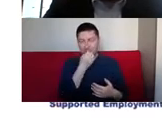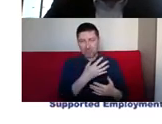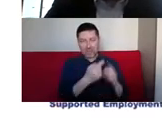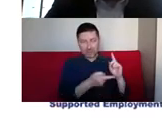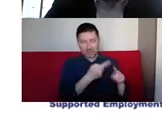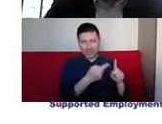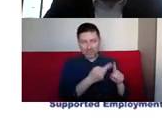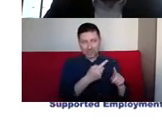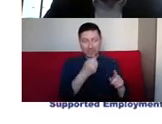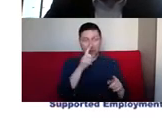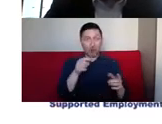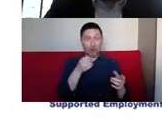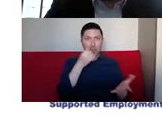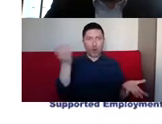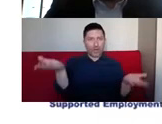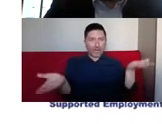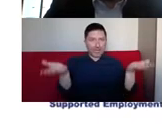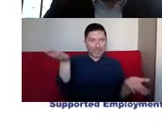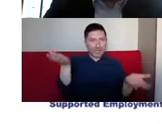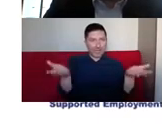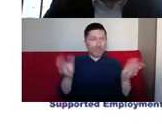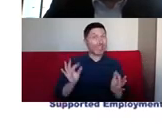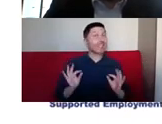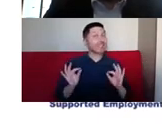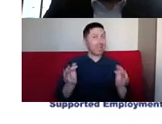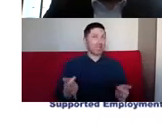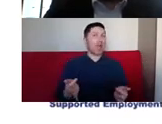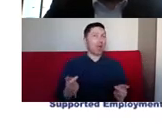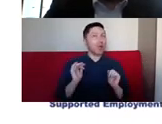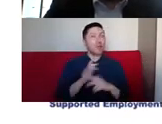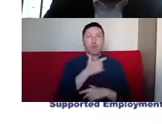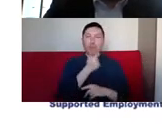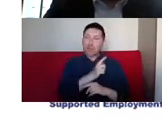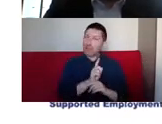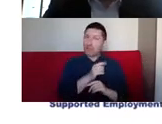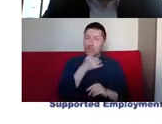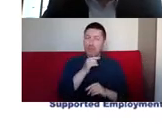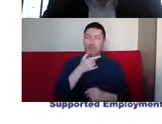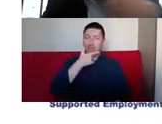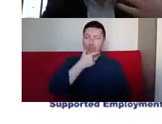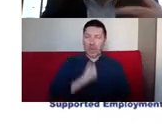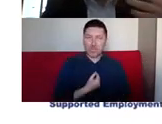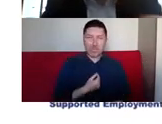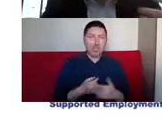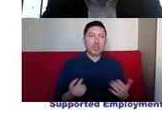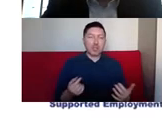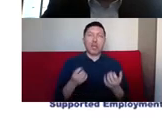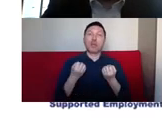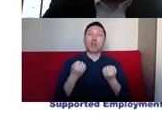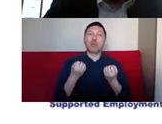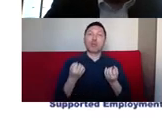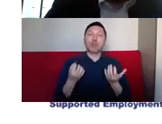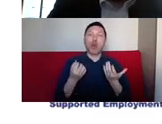service providers are linked in national supported employment networks in many countries. And furthermore, these national